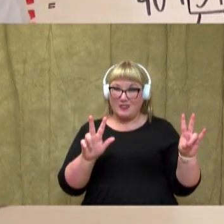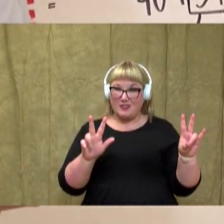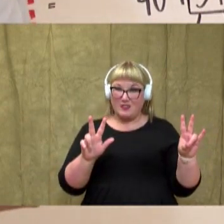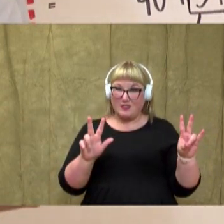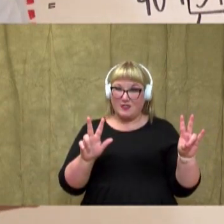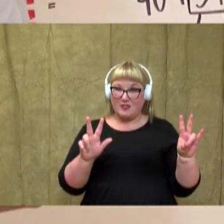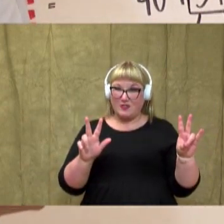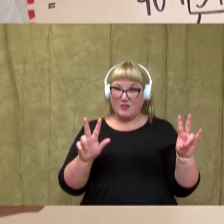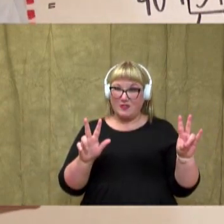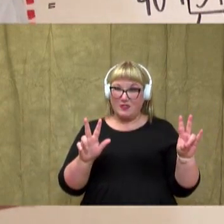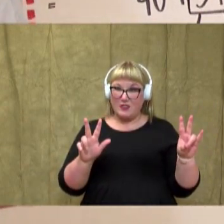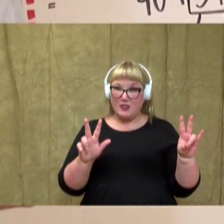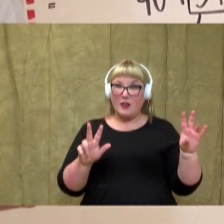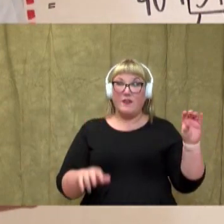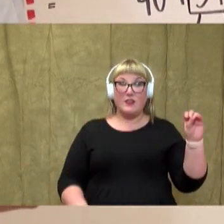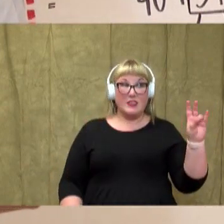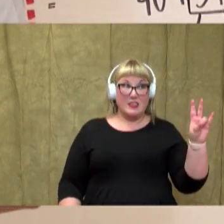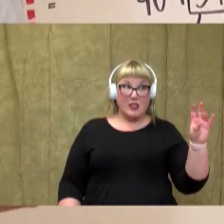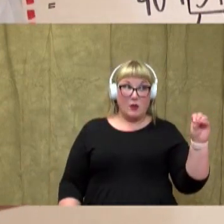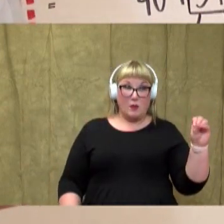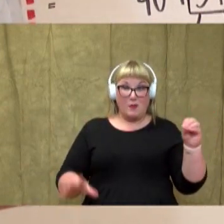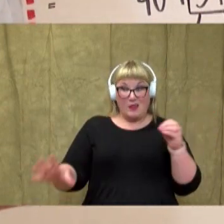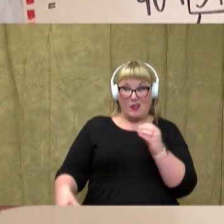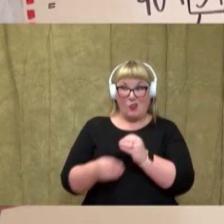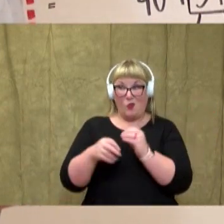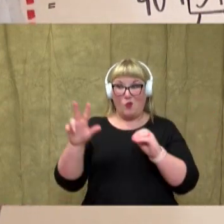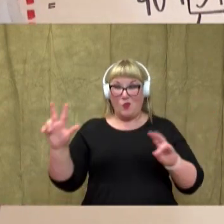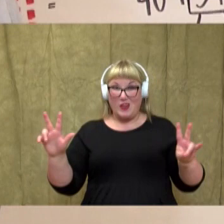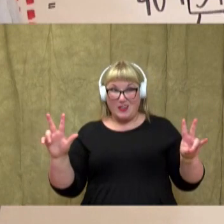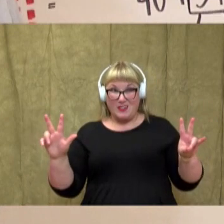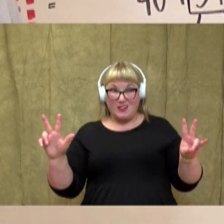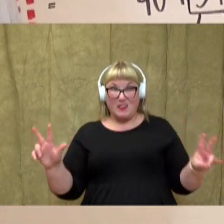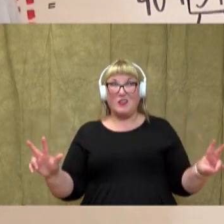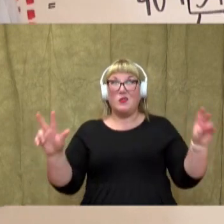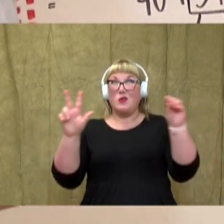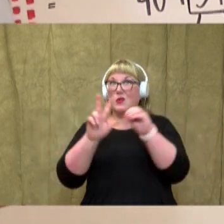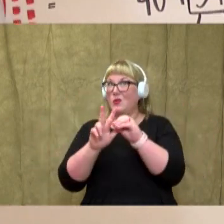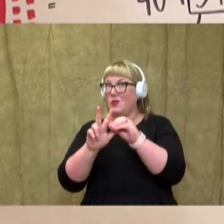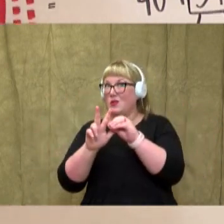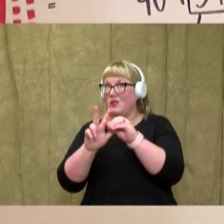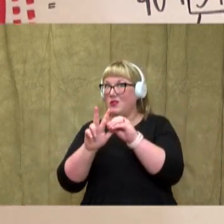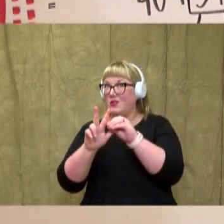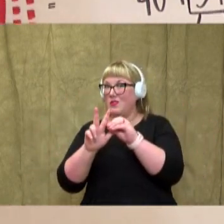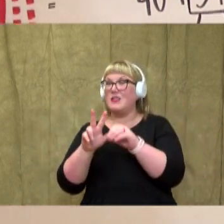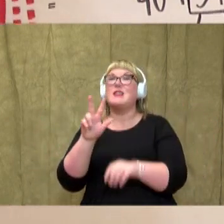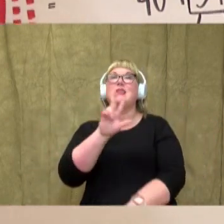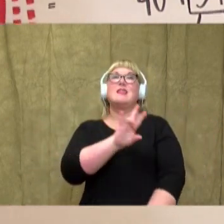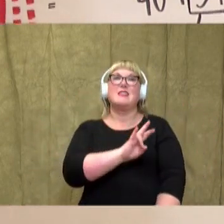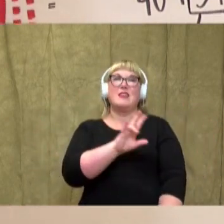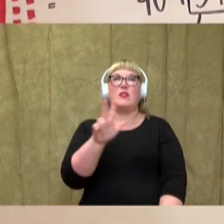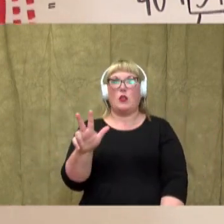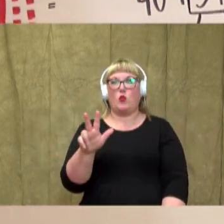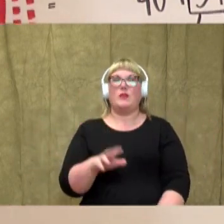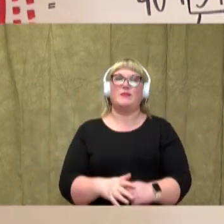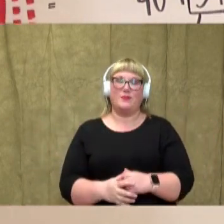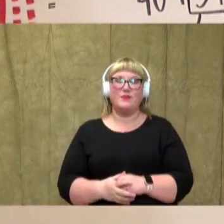on my equation. 70 plus 3 equals 73.